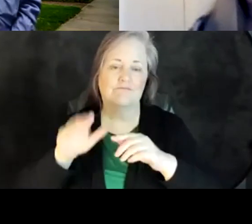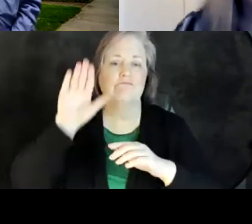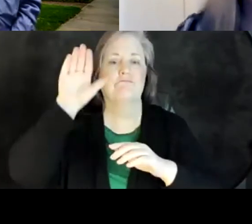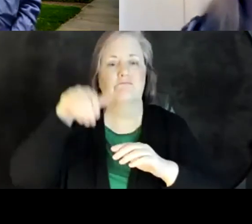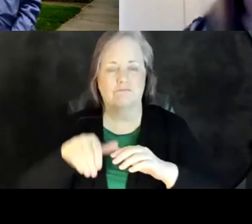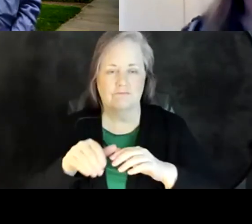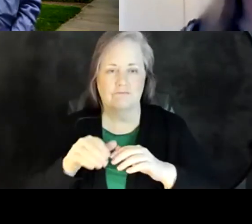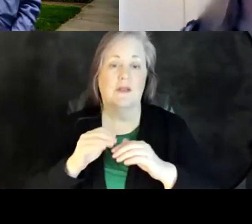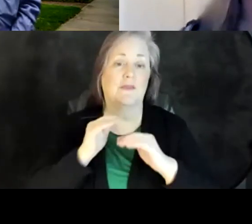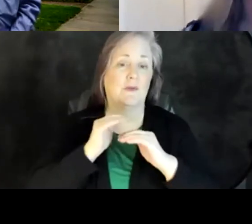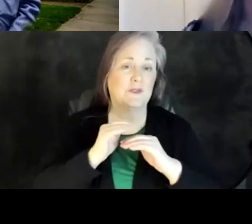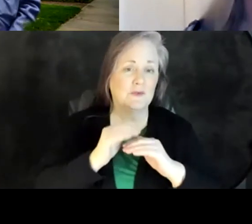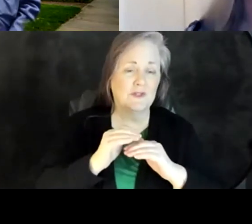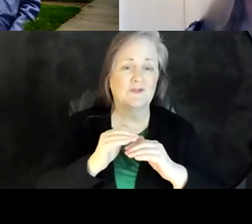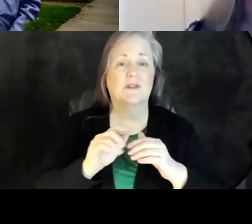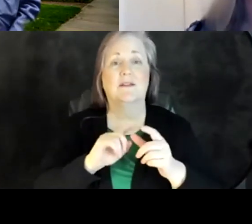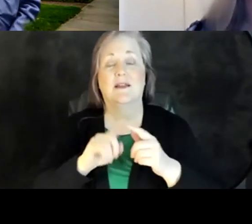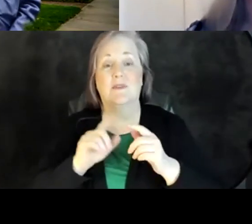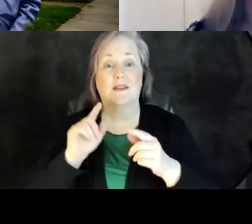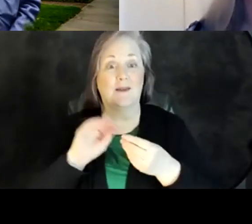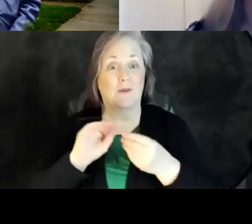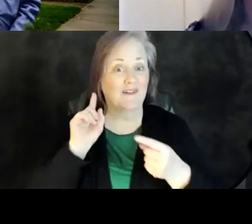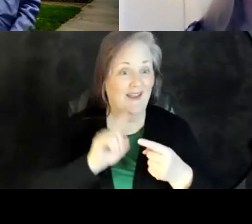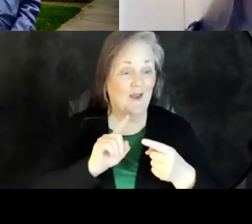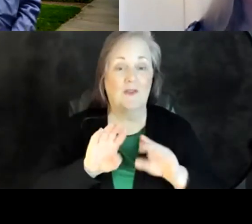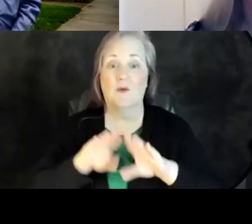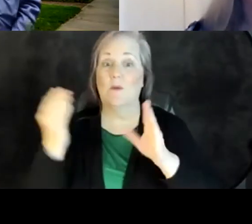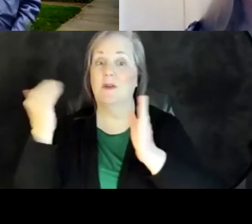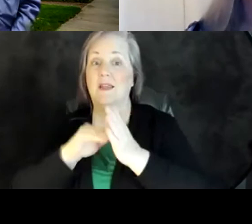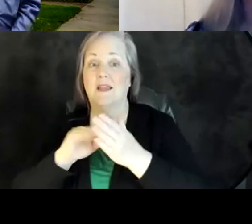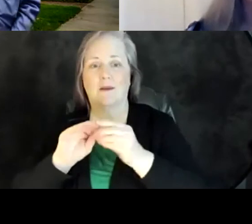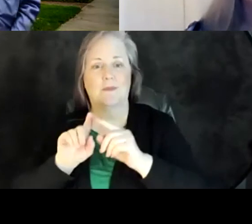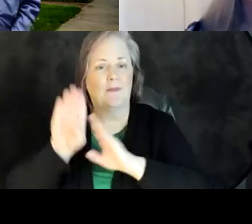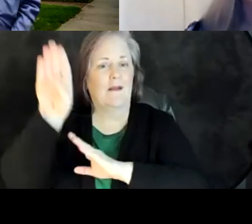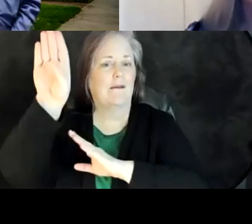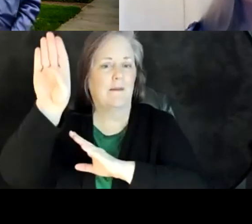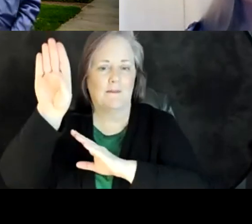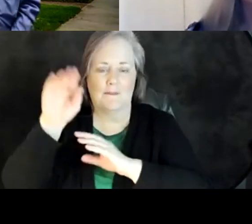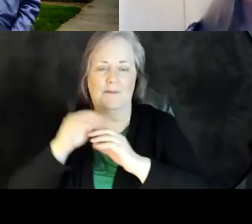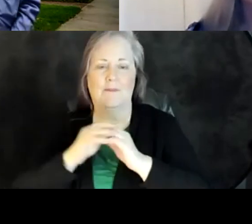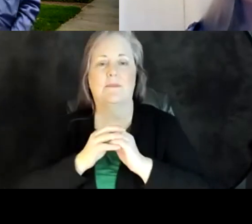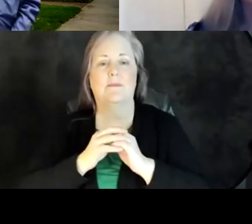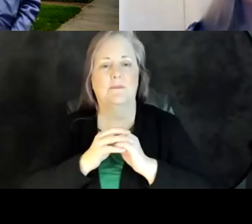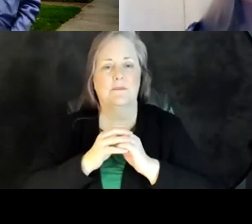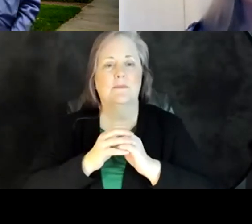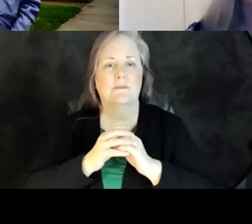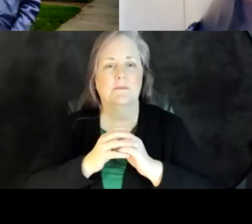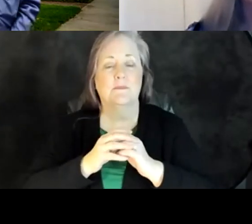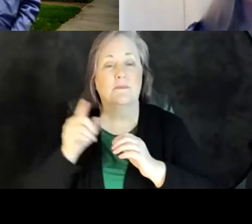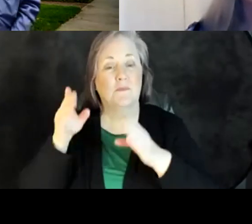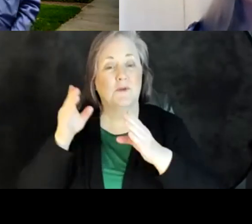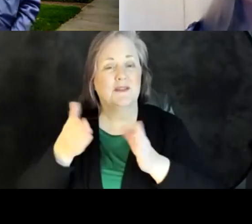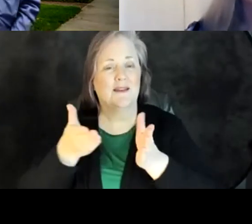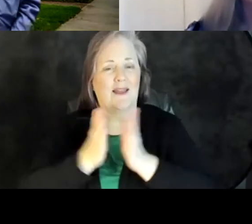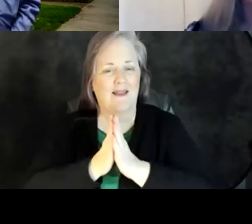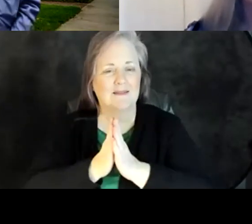restrictions followed by reduced numbers, and then we reopen and then the numbers go back up in the cases. This person's asking